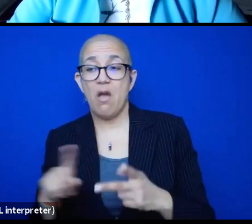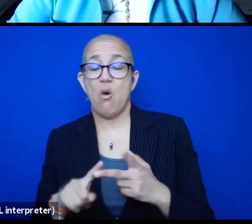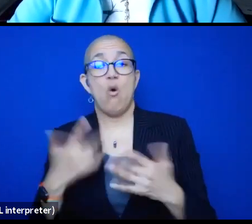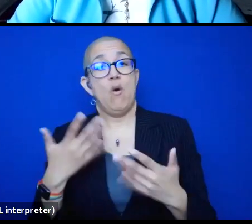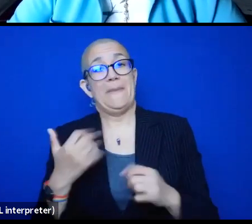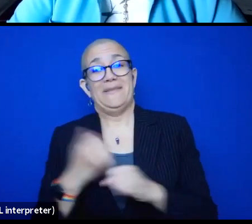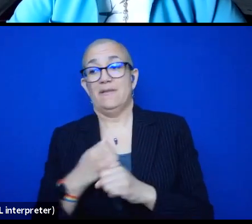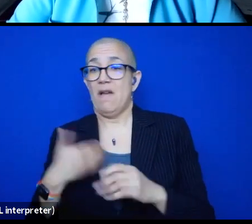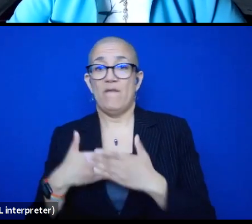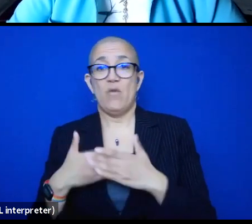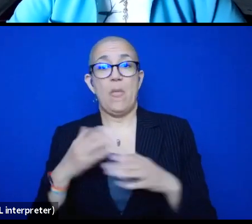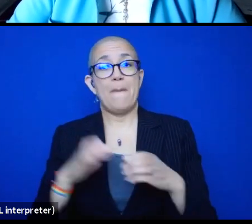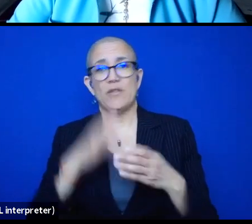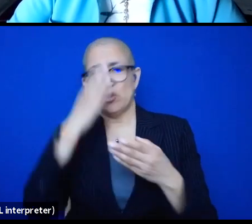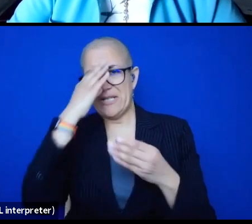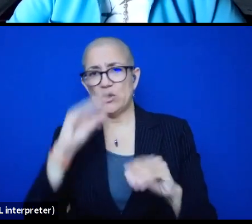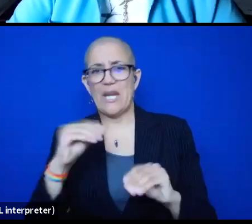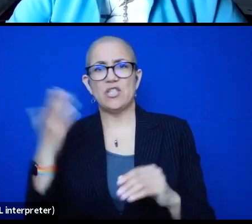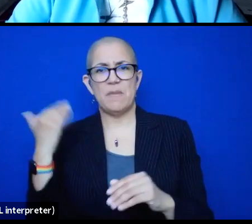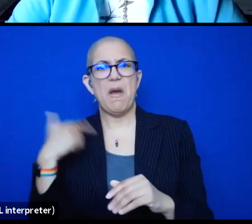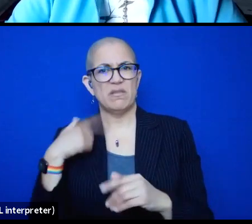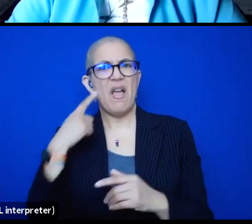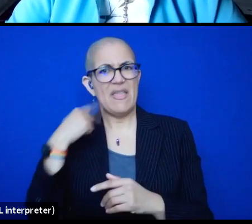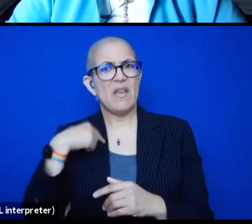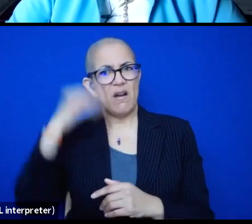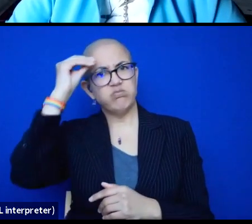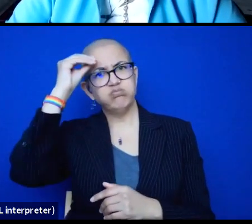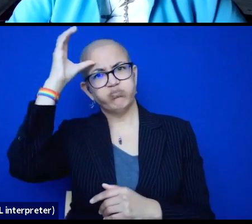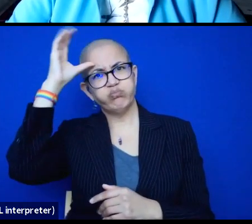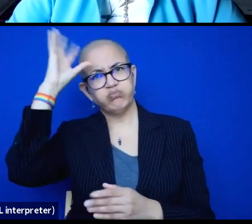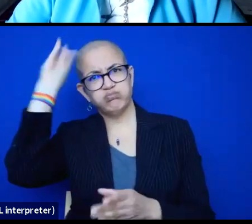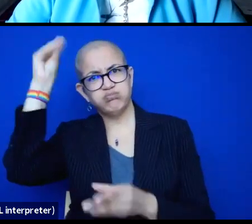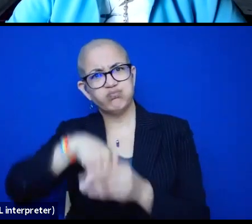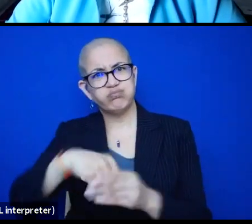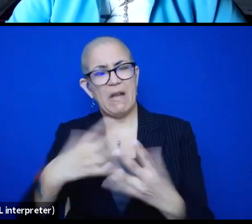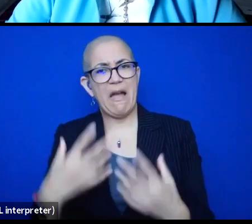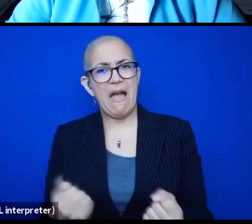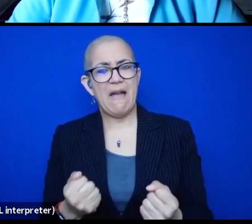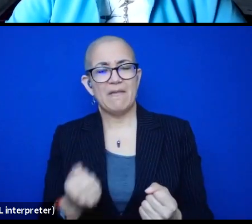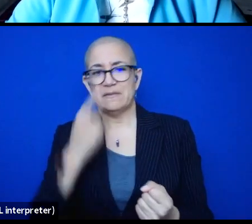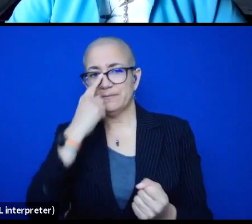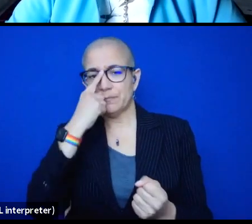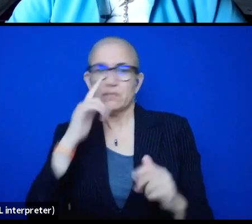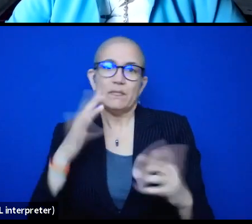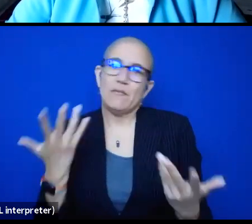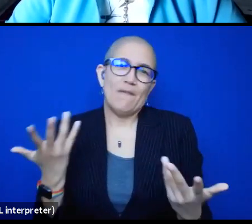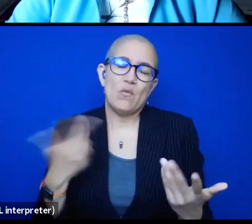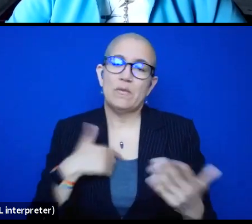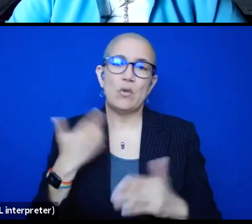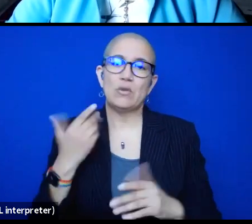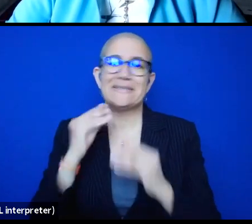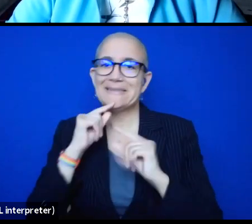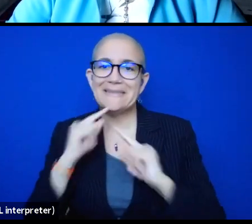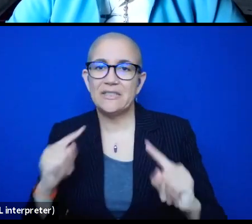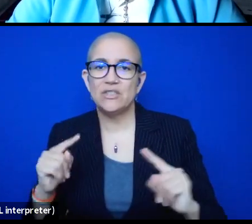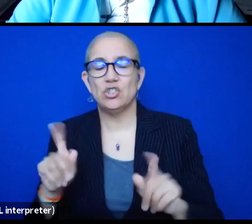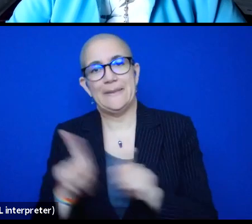the past, I think I bring quite a lot of knowledge to this. Now, I didn't teach like Layla did. That is absolutely